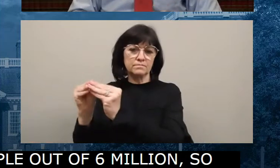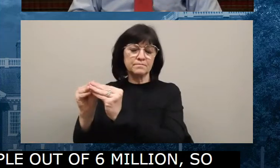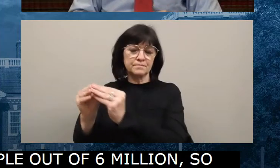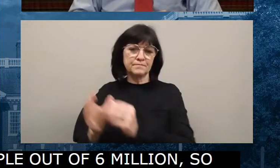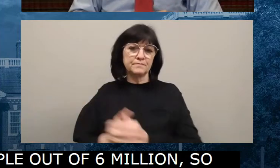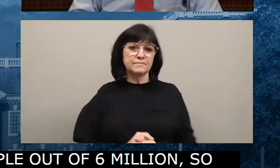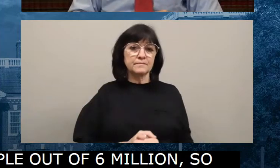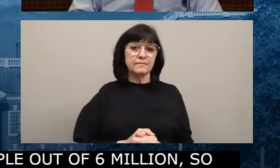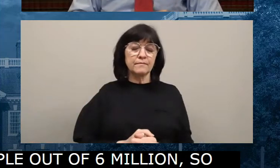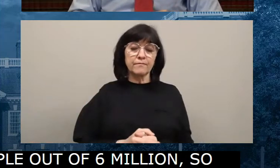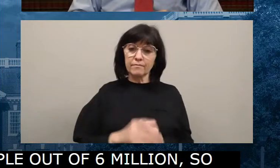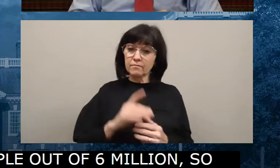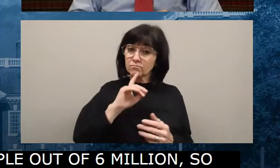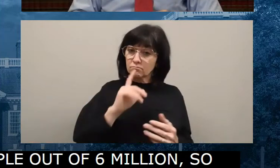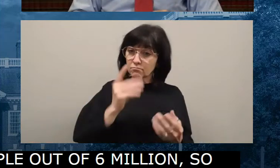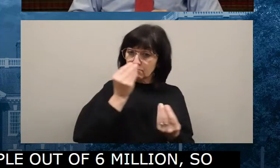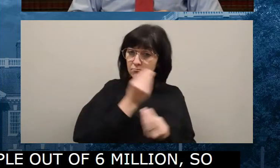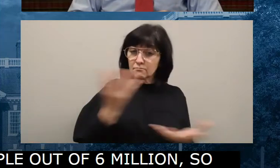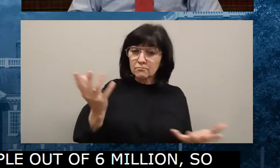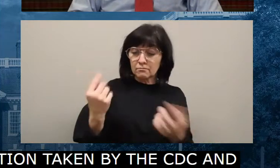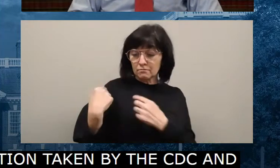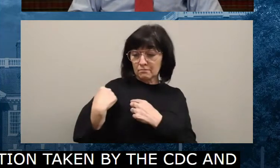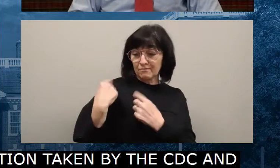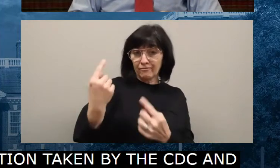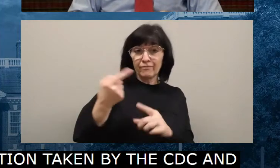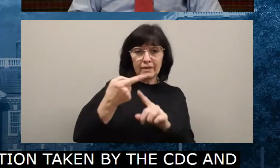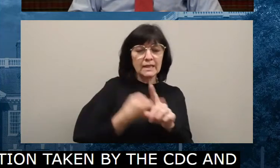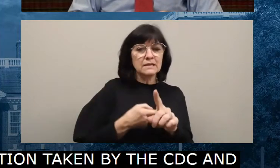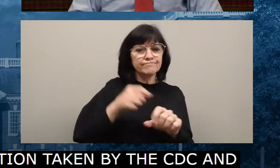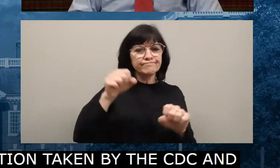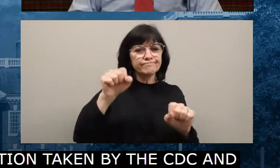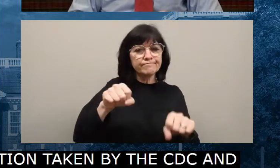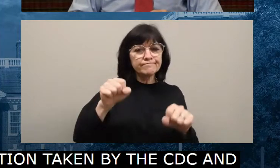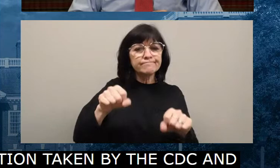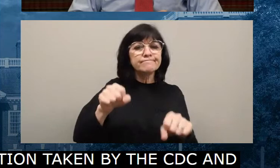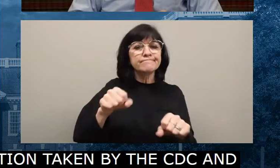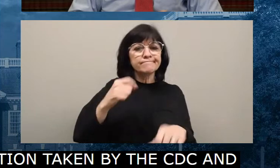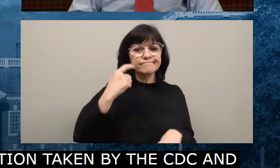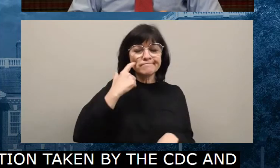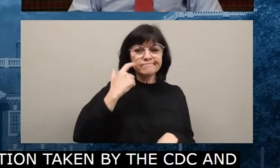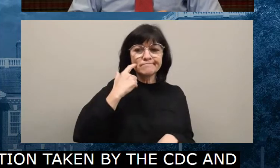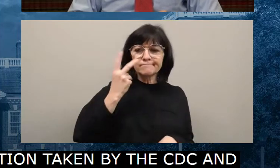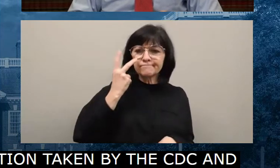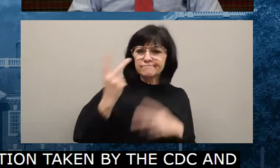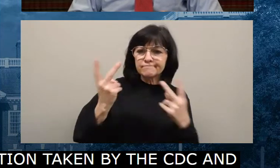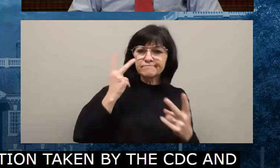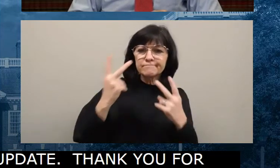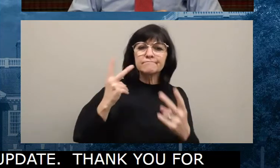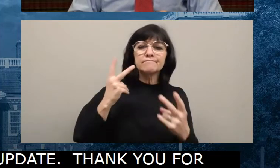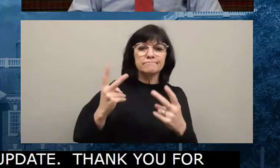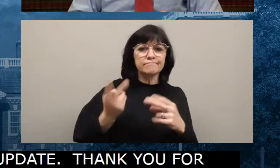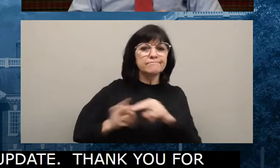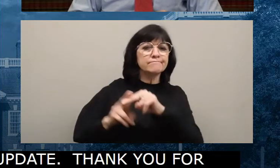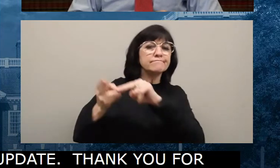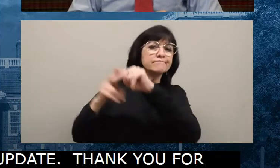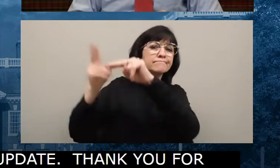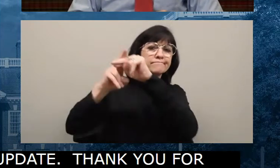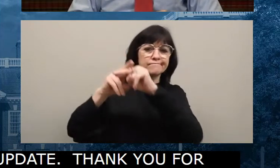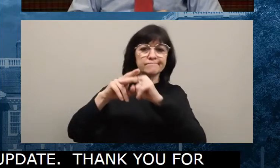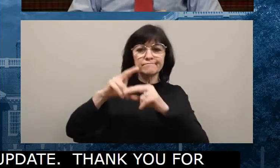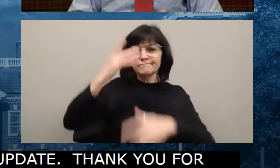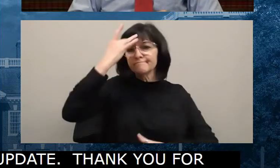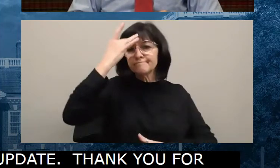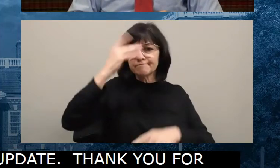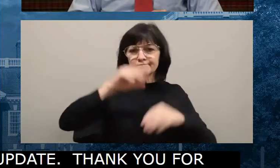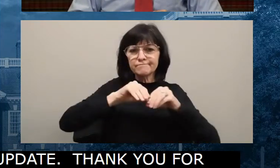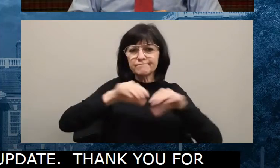for the last month, in a mini surge, if you will, an increase in new positive cases on a 7-day moving average. You can see there,